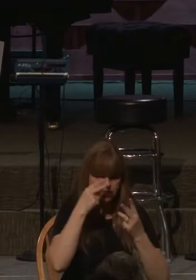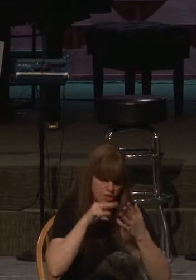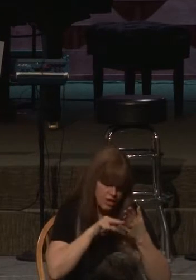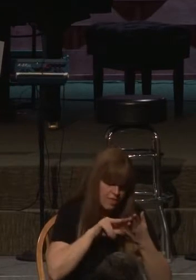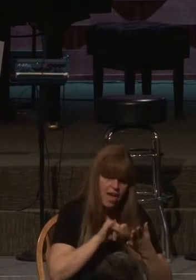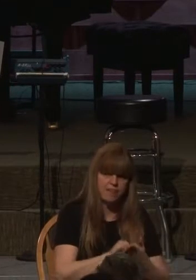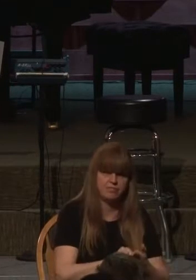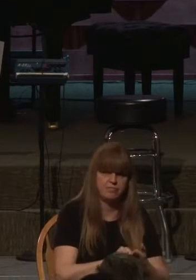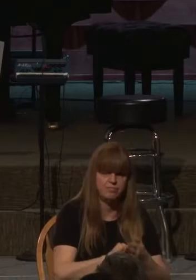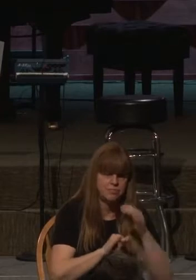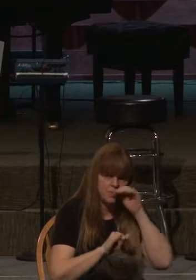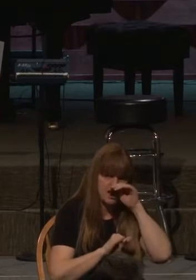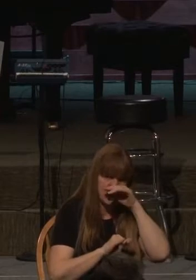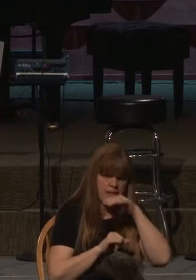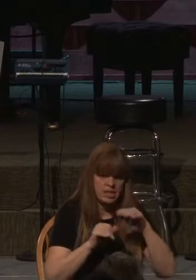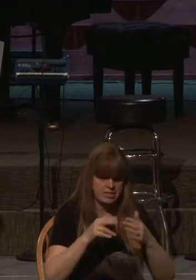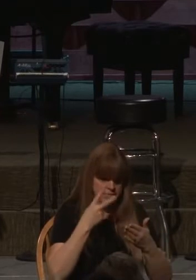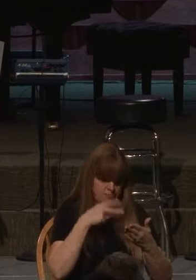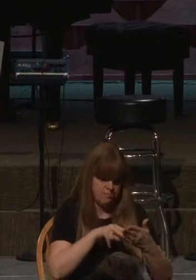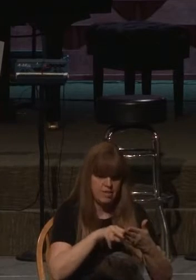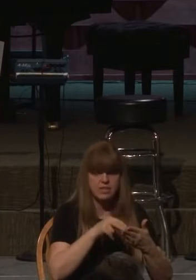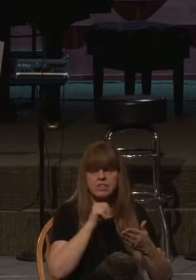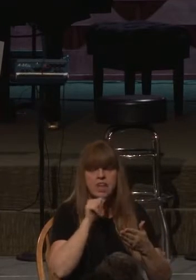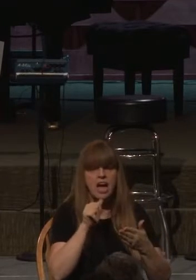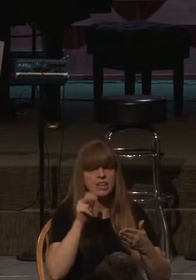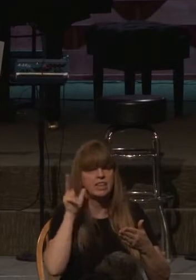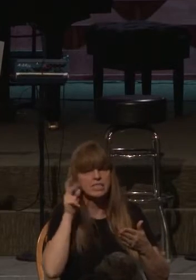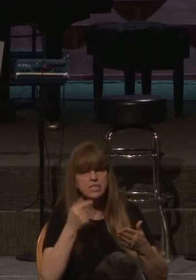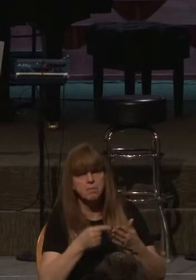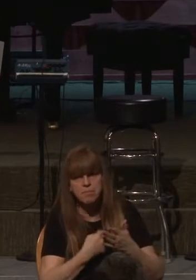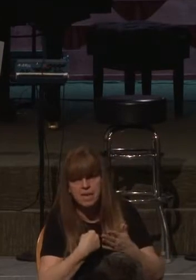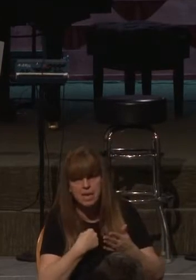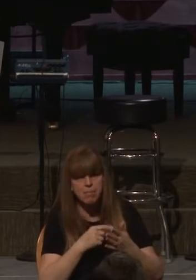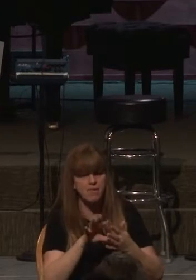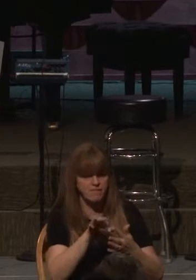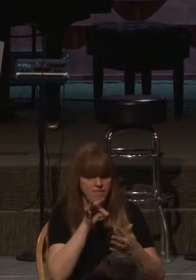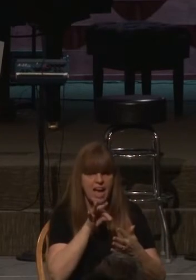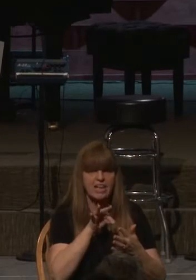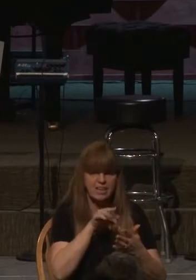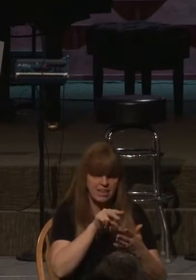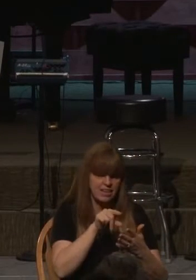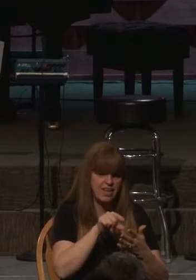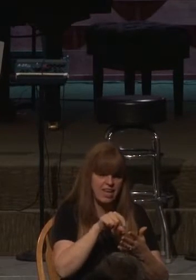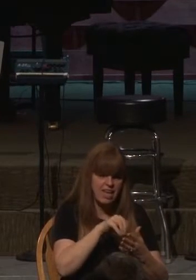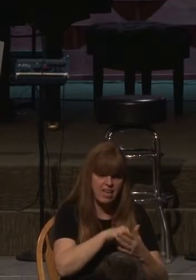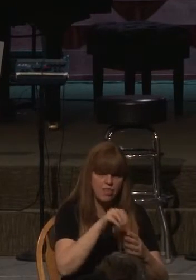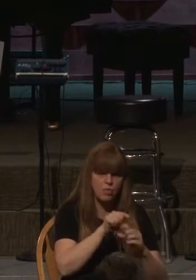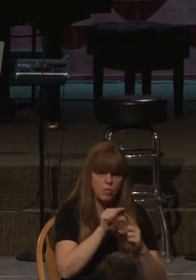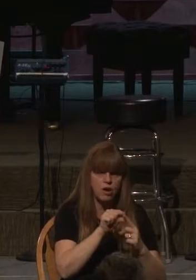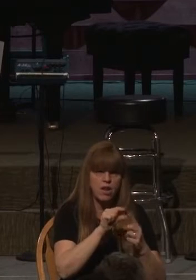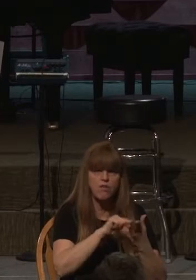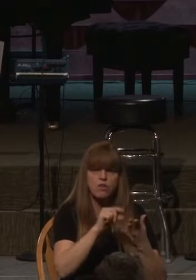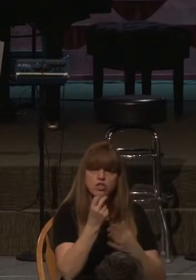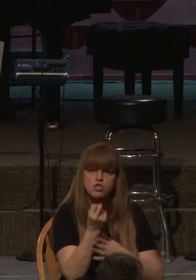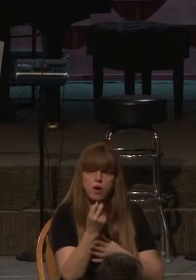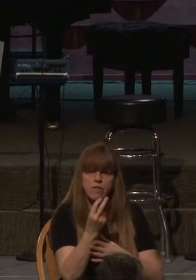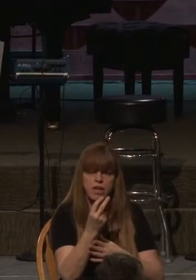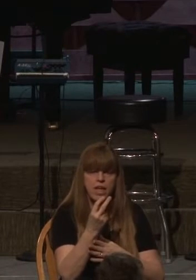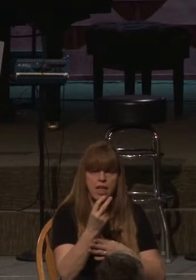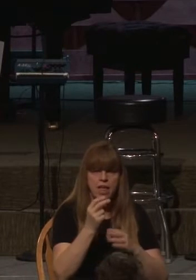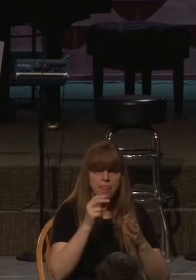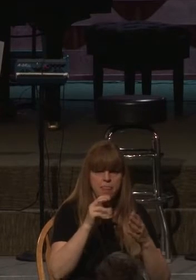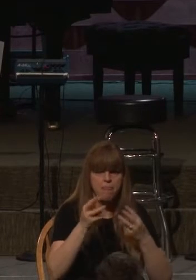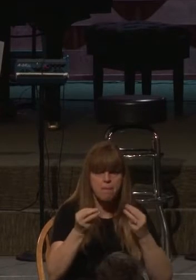that. I mean, let's get it out of the Word. Don't just take it from me. Verse 12. The ministry of the apostles,